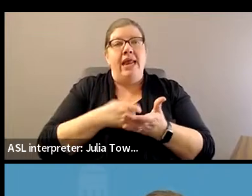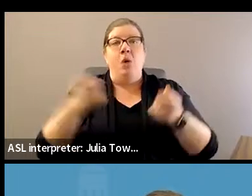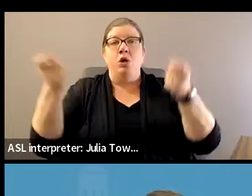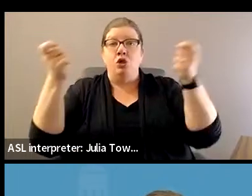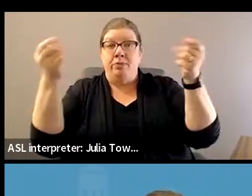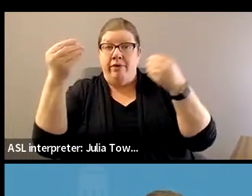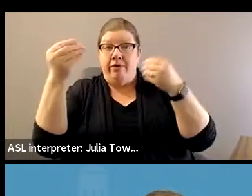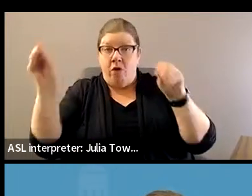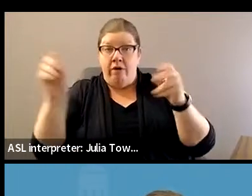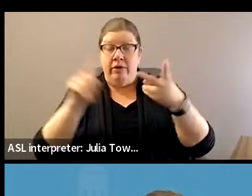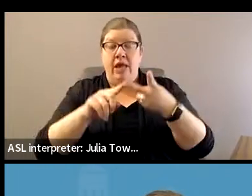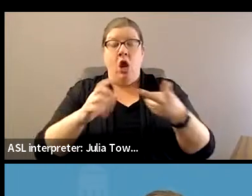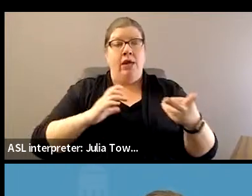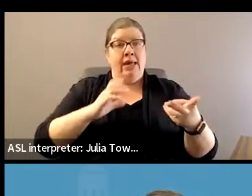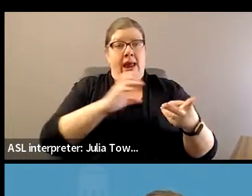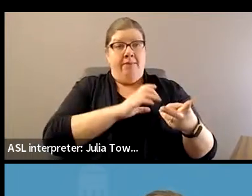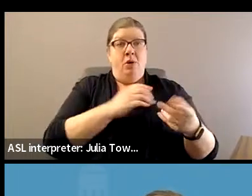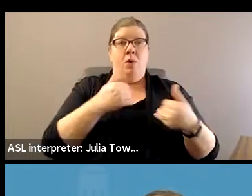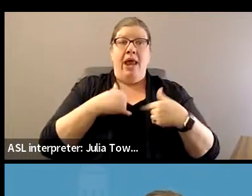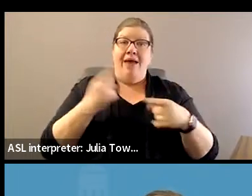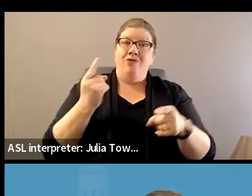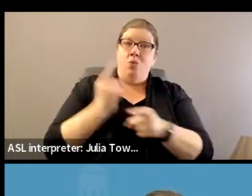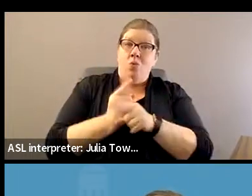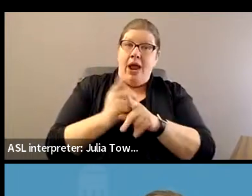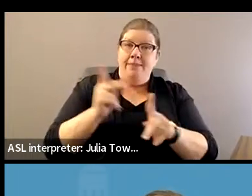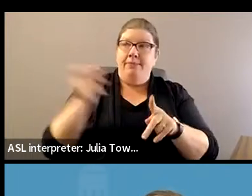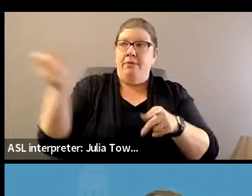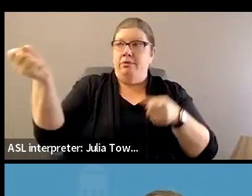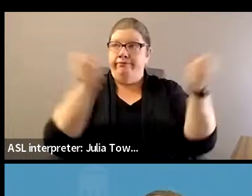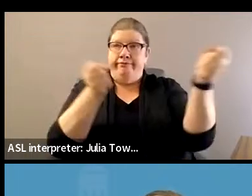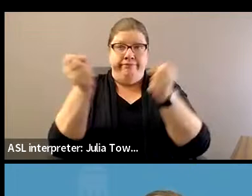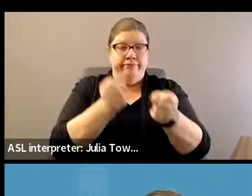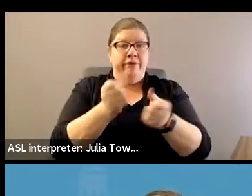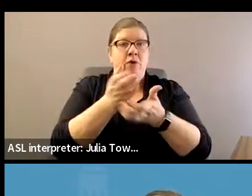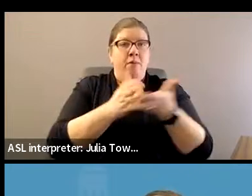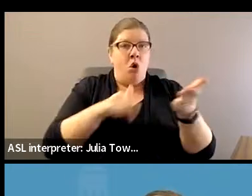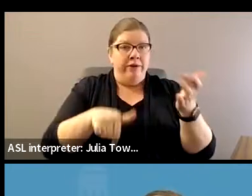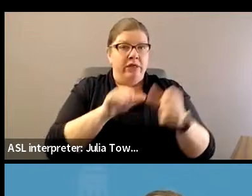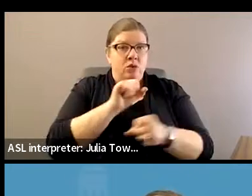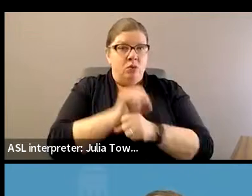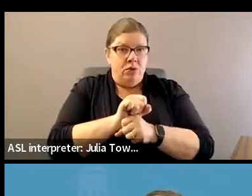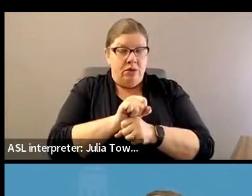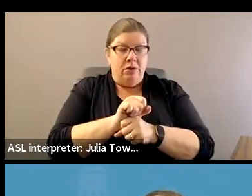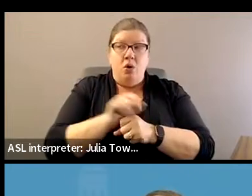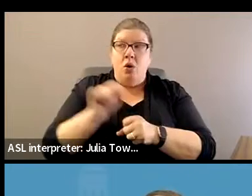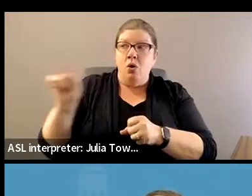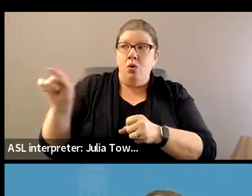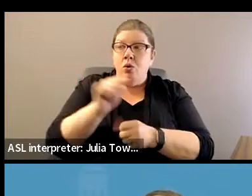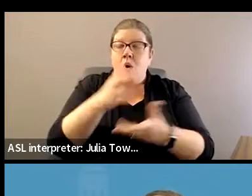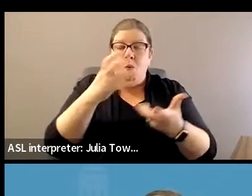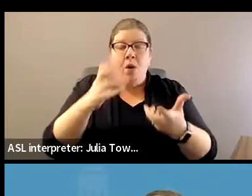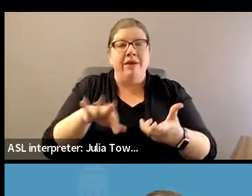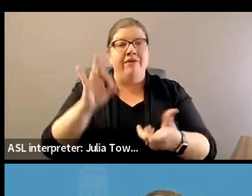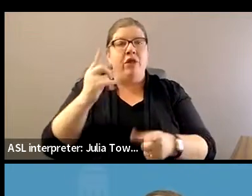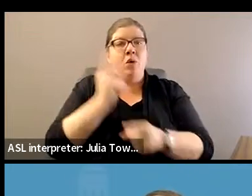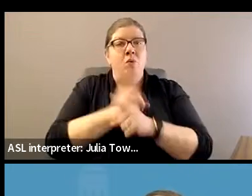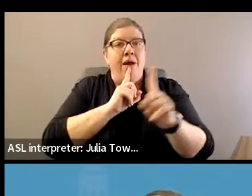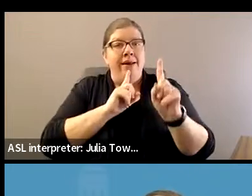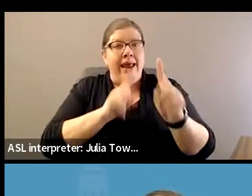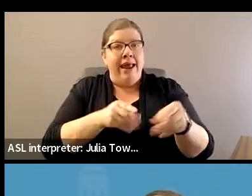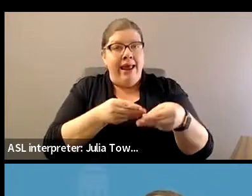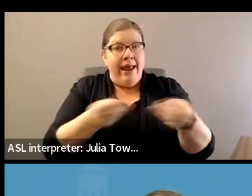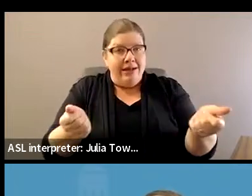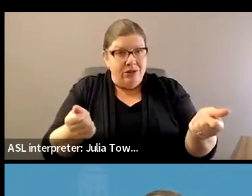office, in our cabinet, we have the right people a part of this work that want to get to the right solution, to the